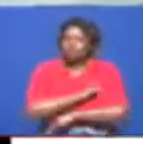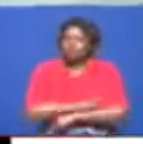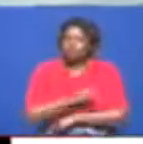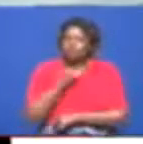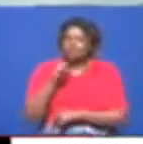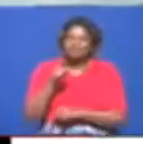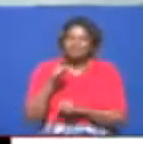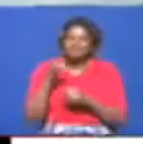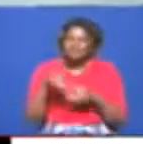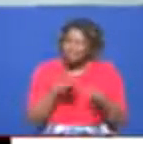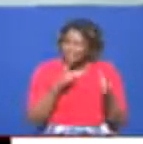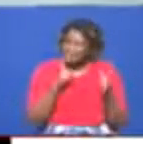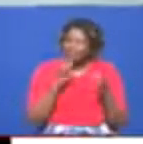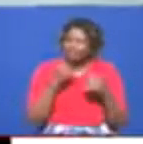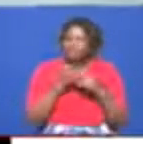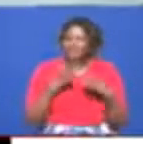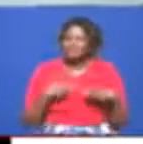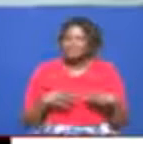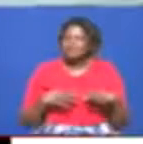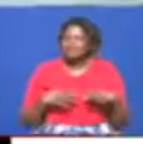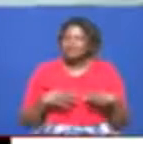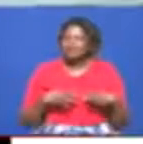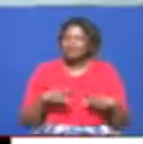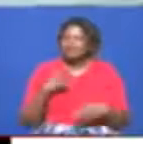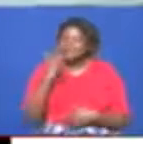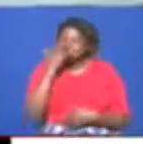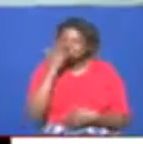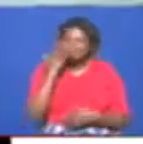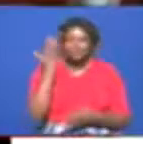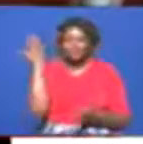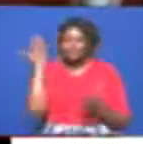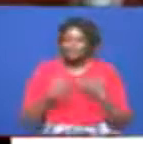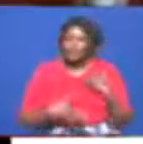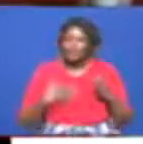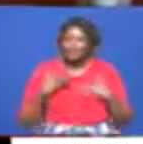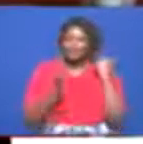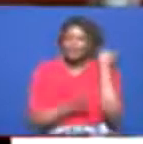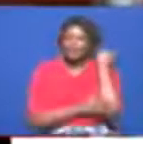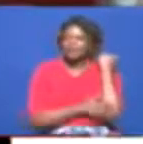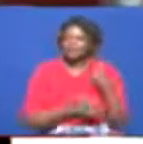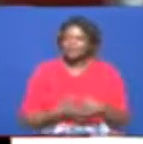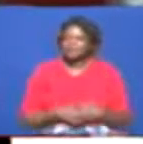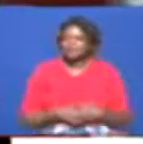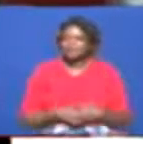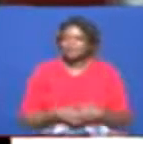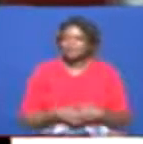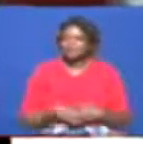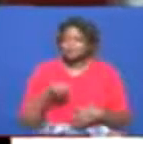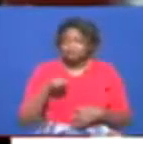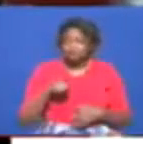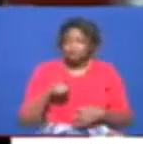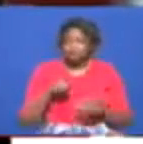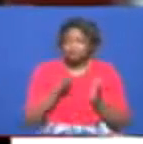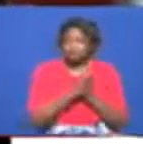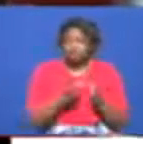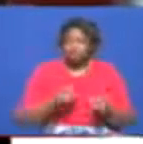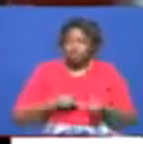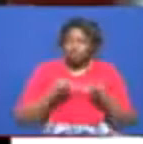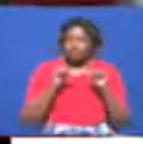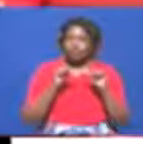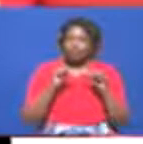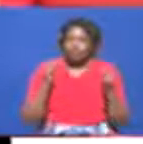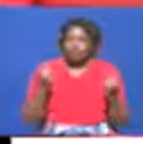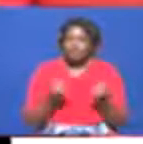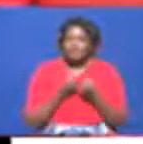njia ya kusababisha mtu apate aibu, awachane na tabia hizo. As this nightmare continues to take its toll on